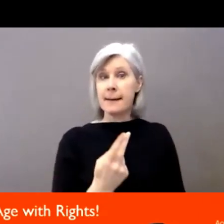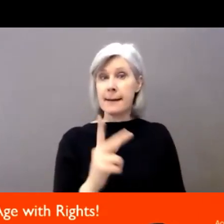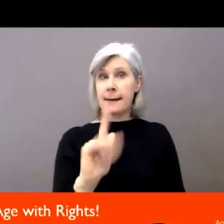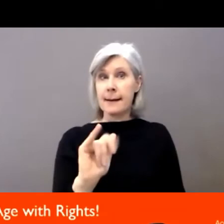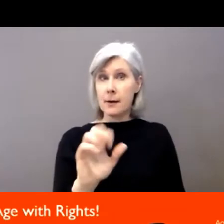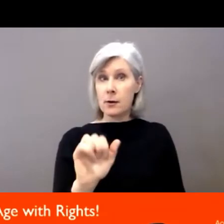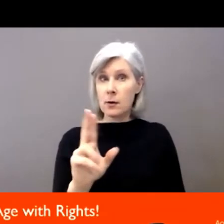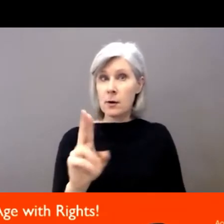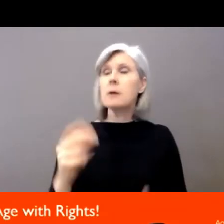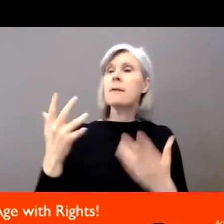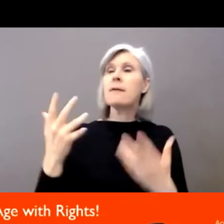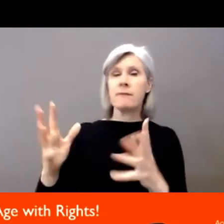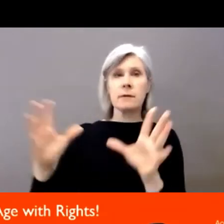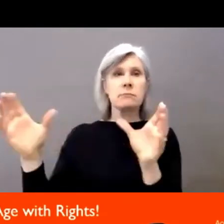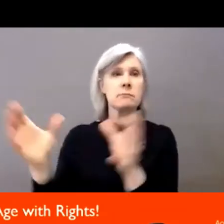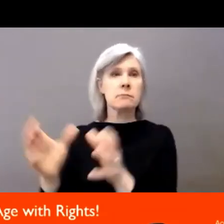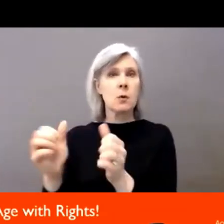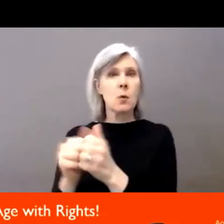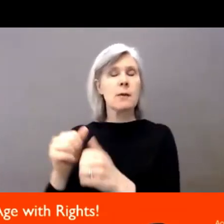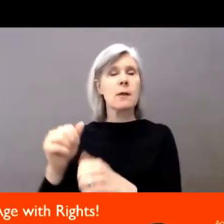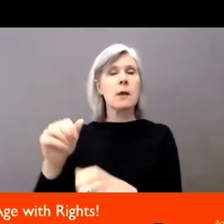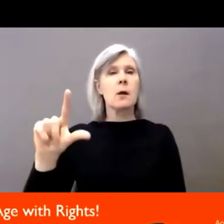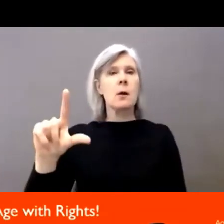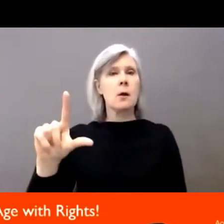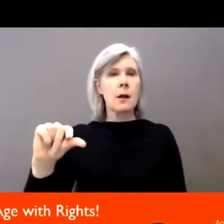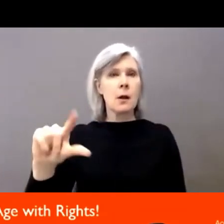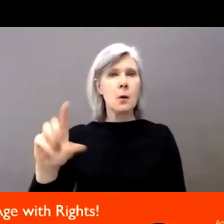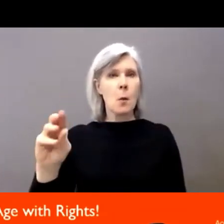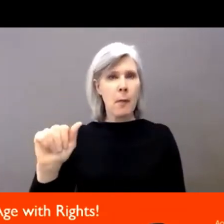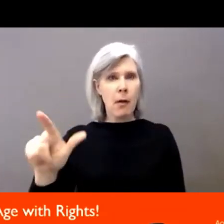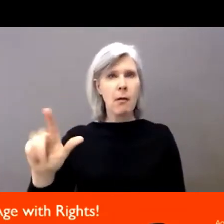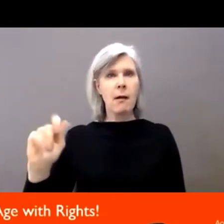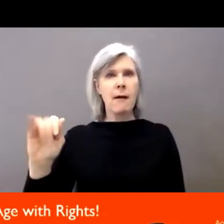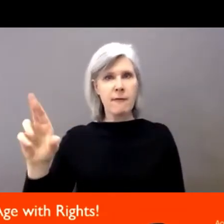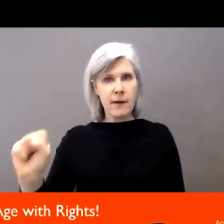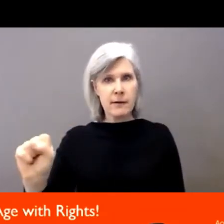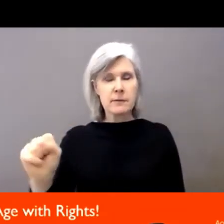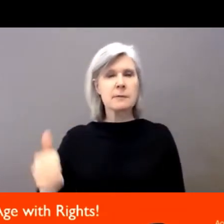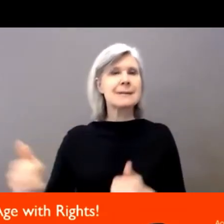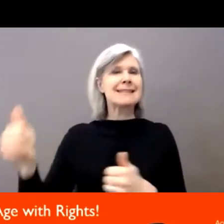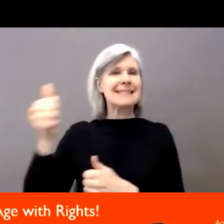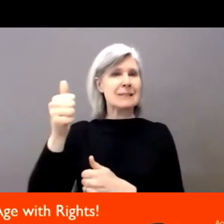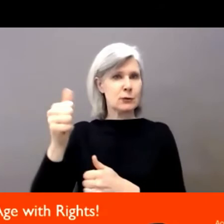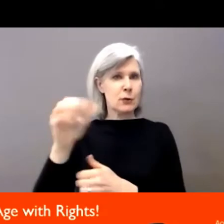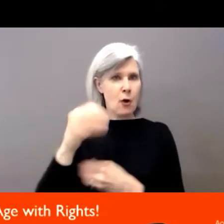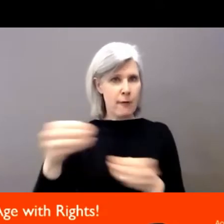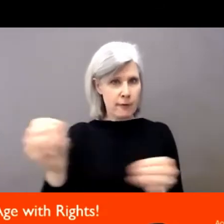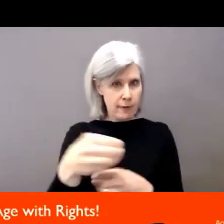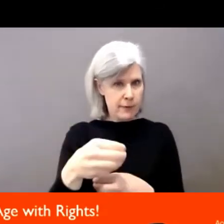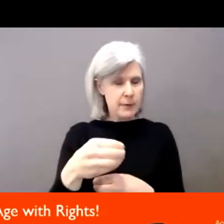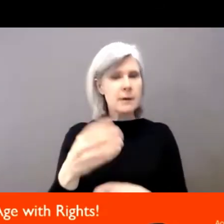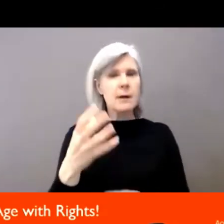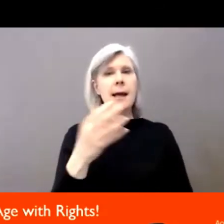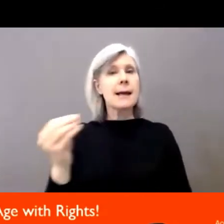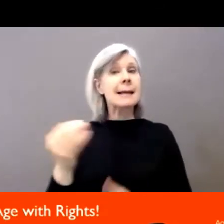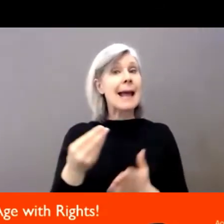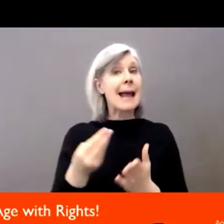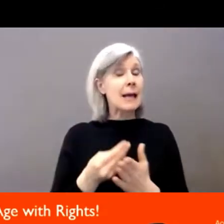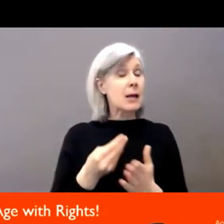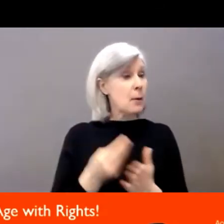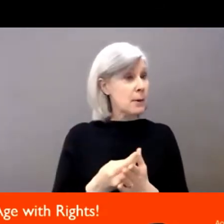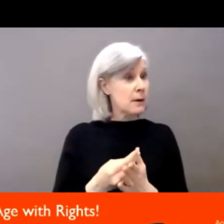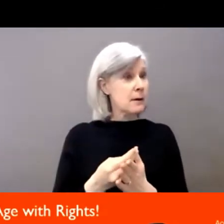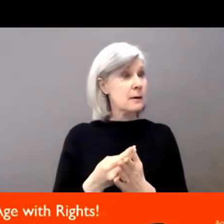from the Minister of Seniors Office, and Economic and Social Development Canada. And we have been in discussions with the Canadian